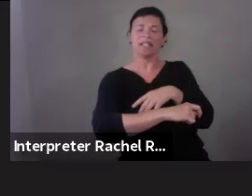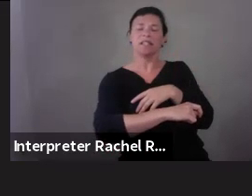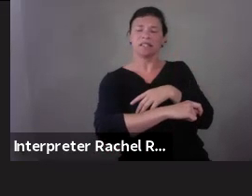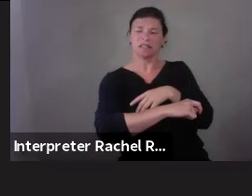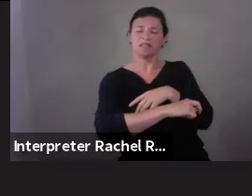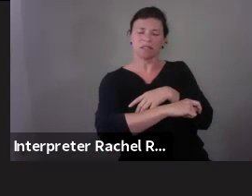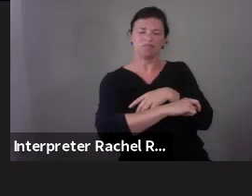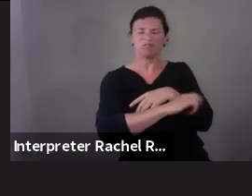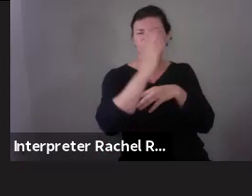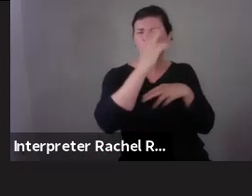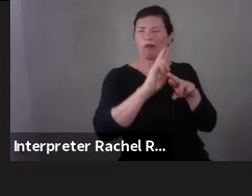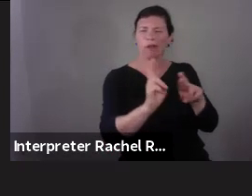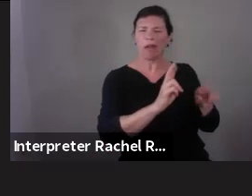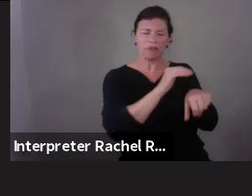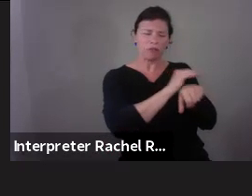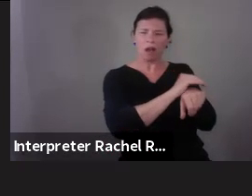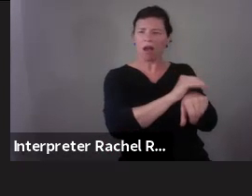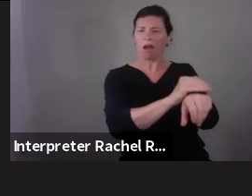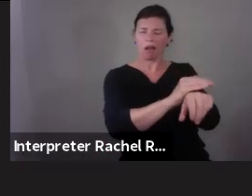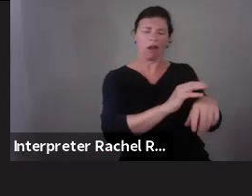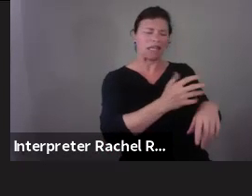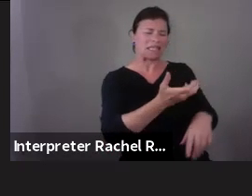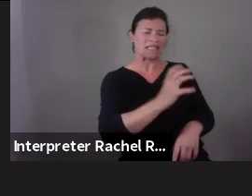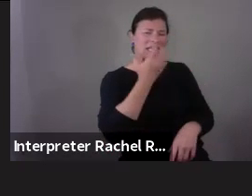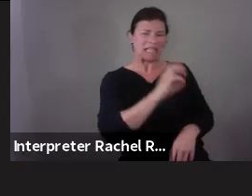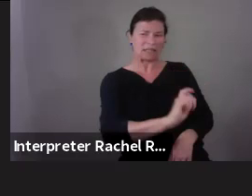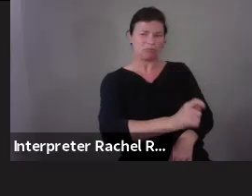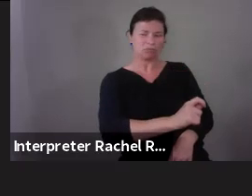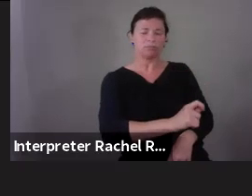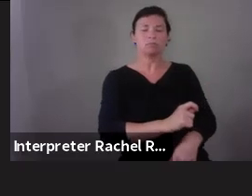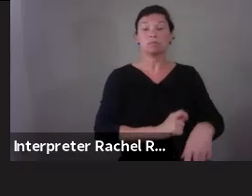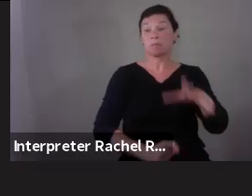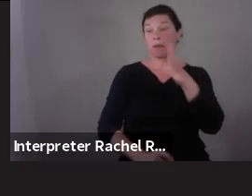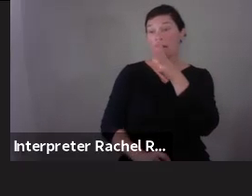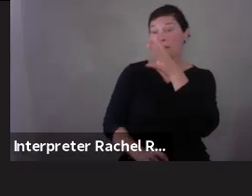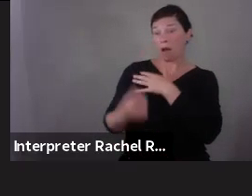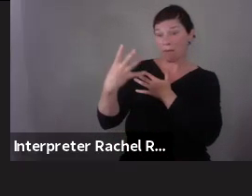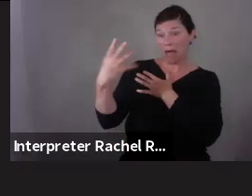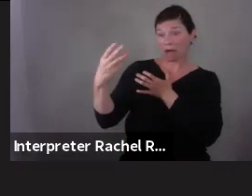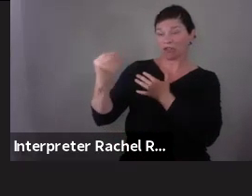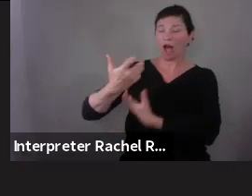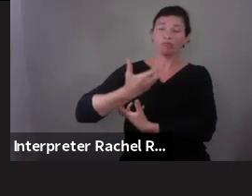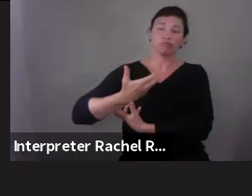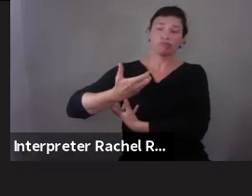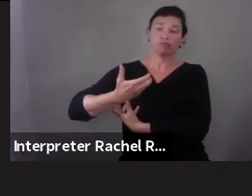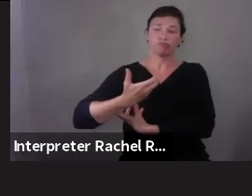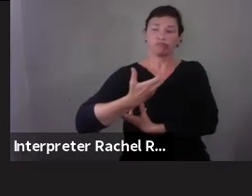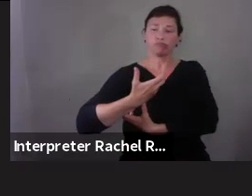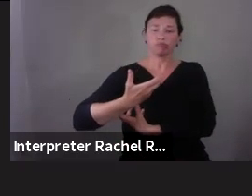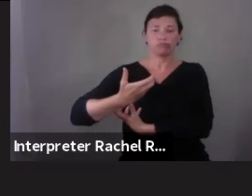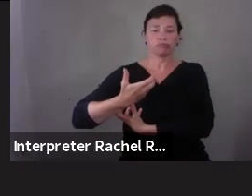nighttime necessities for sleeping. My mother was outside holding me, and she threw me in the campfire.